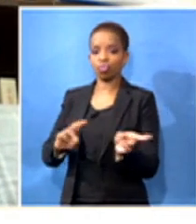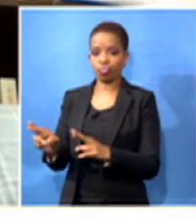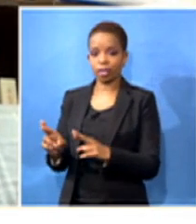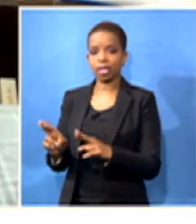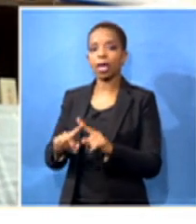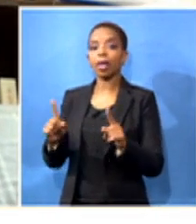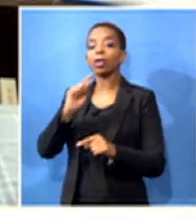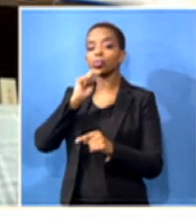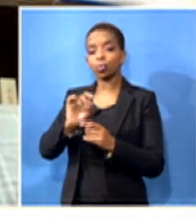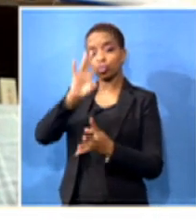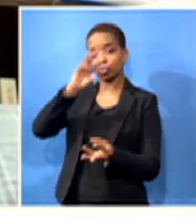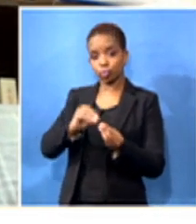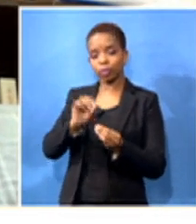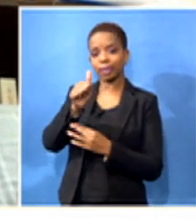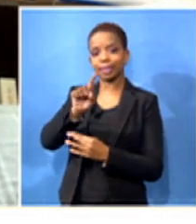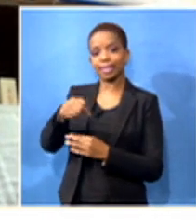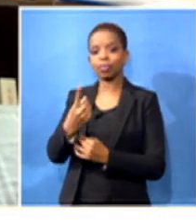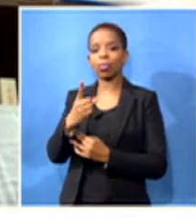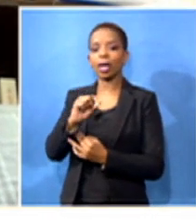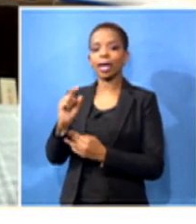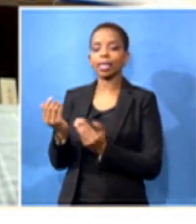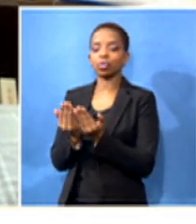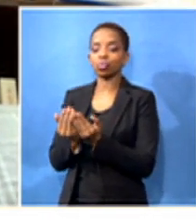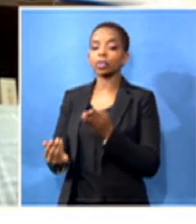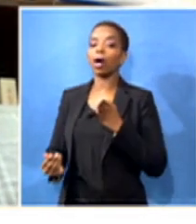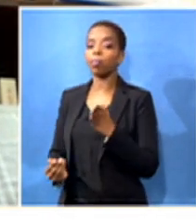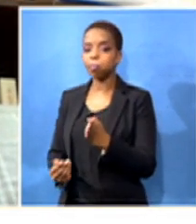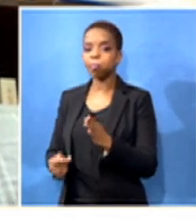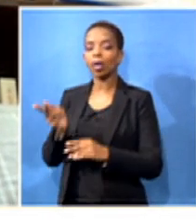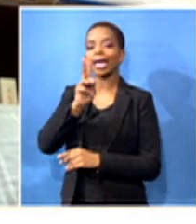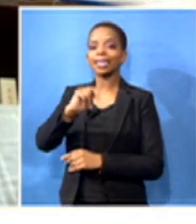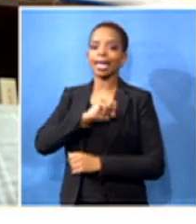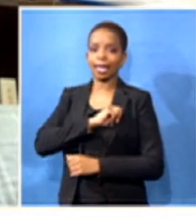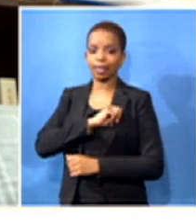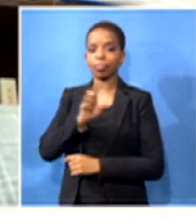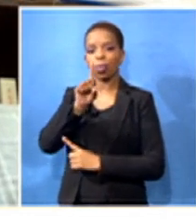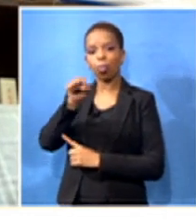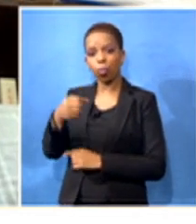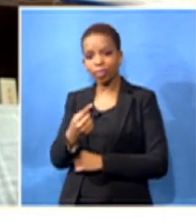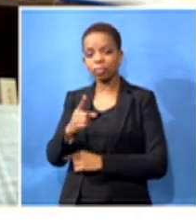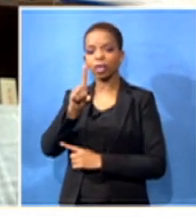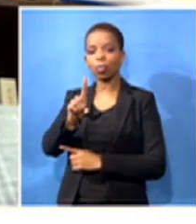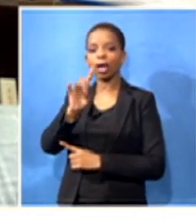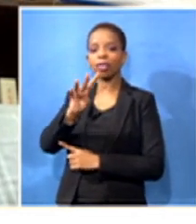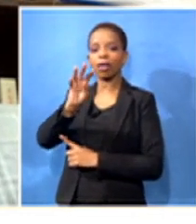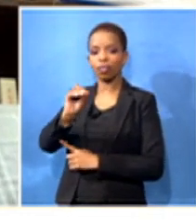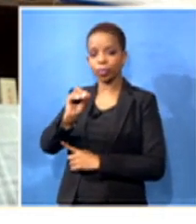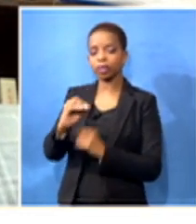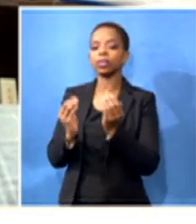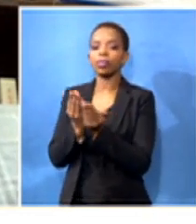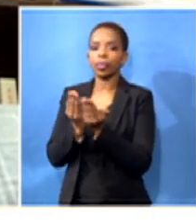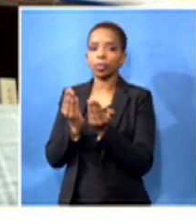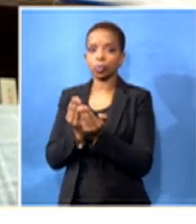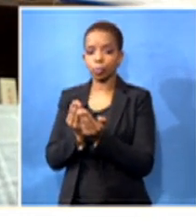6,140 is the number of schools that are in KwaZulu-Natal. And 1,140 of these schools, as you mentioned, are